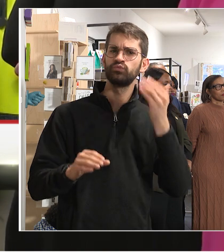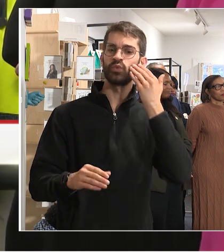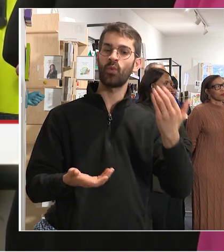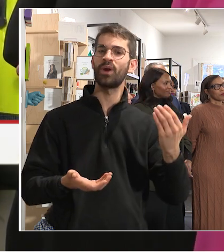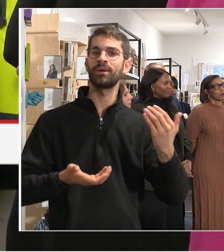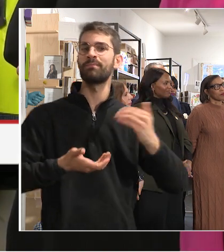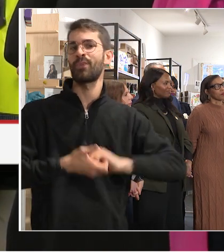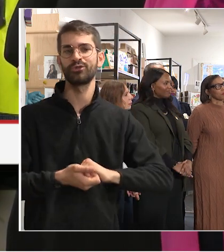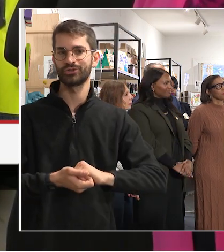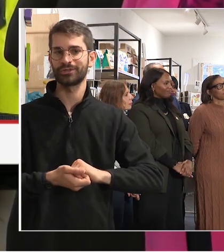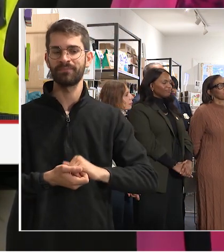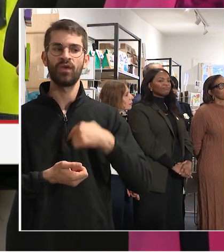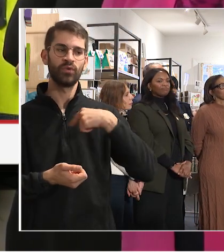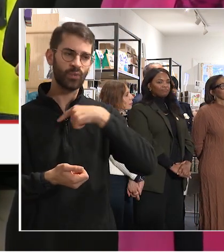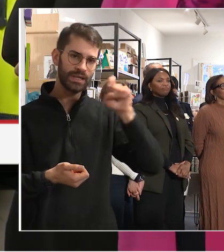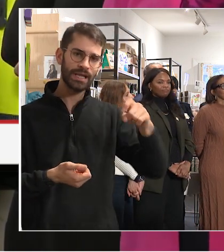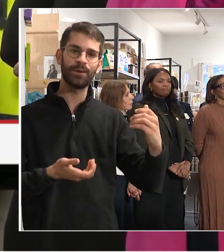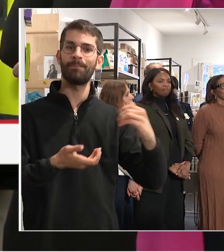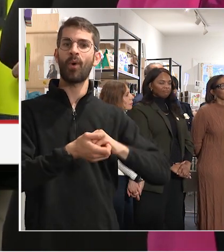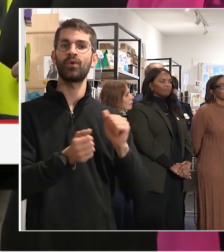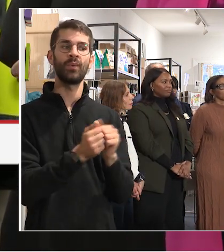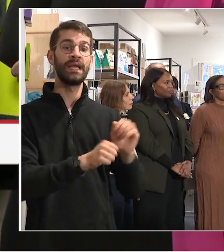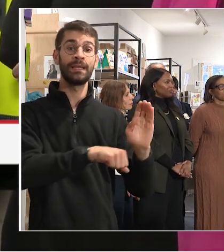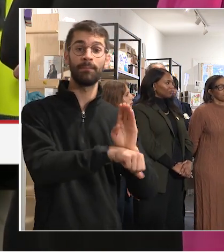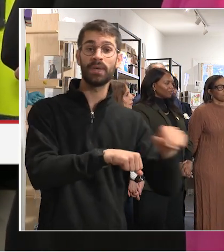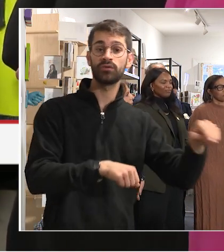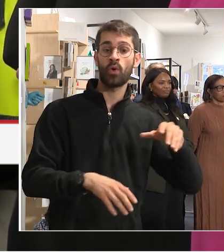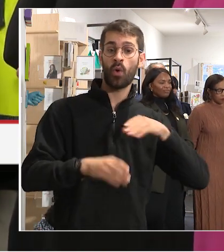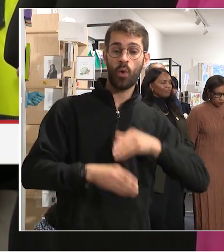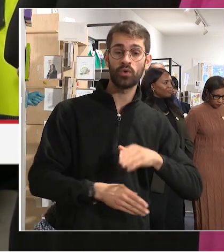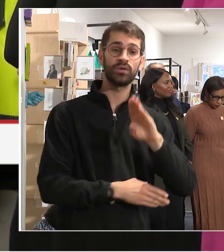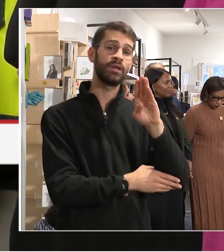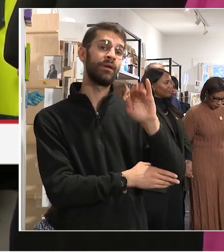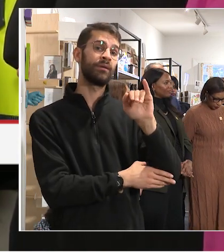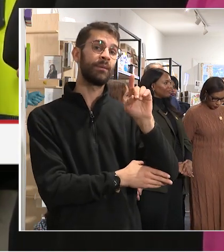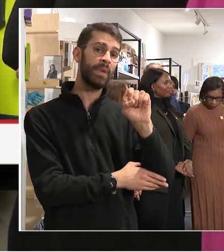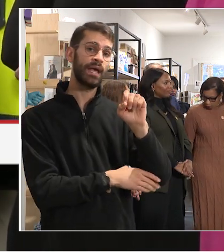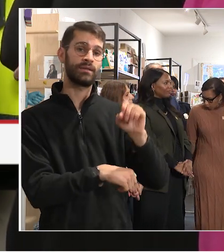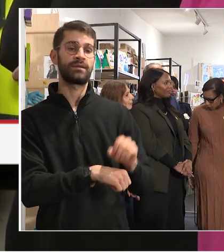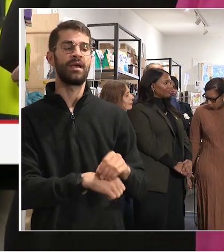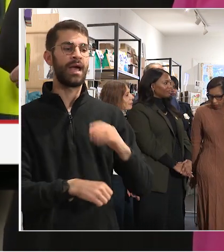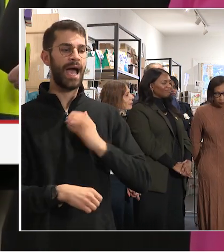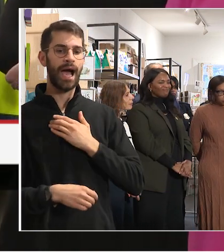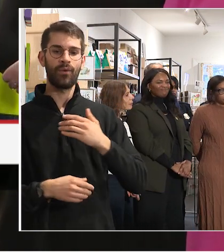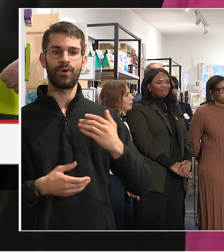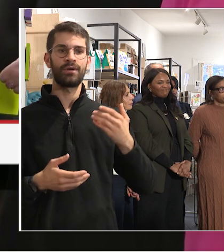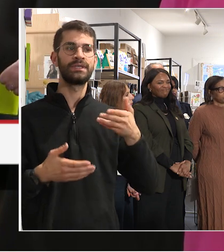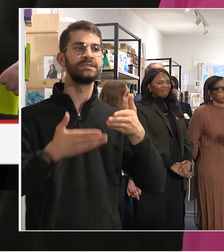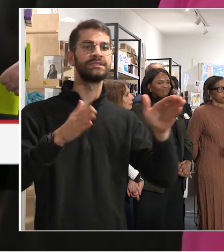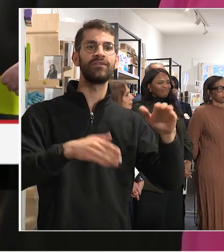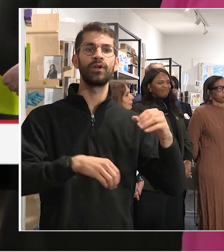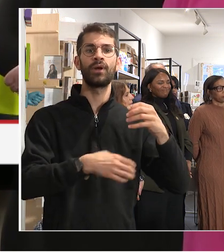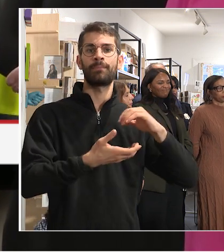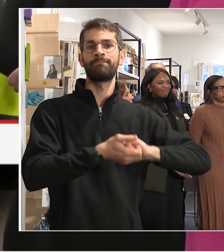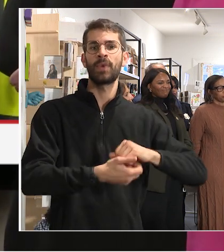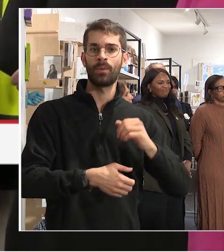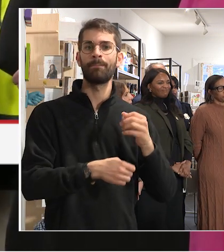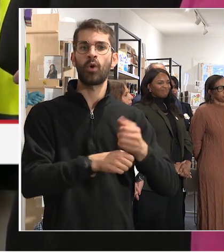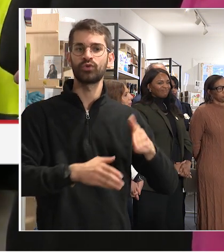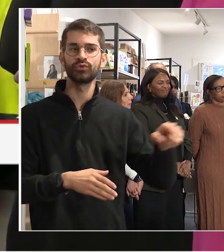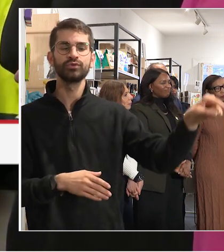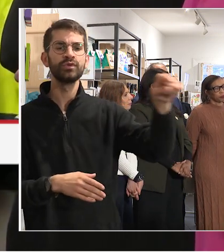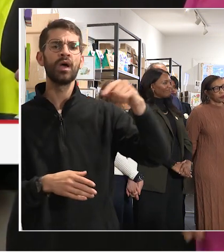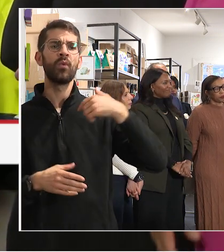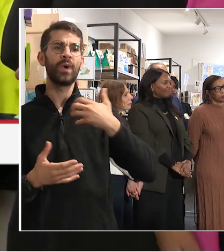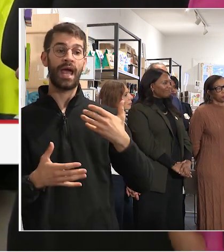not do it without the help of our business owners, our bids, our public safety partners, the relationship that we have with Deputy